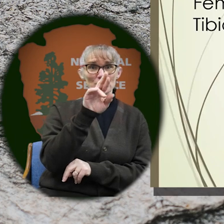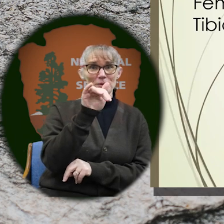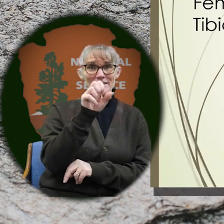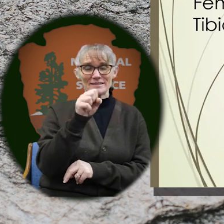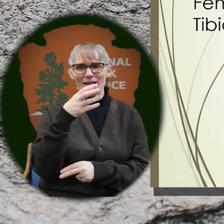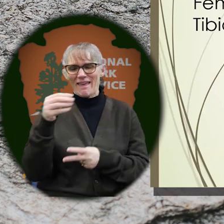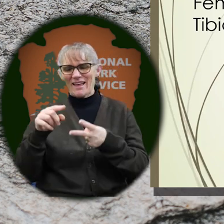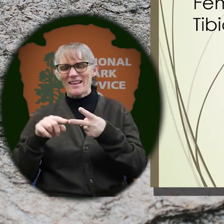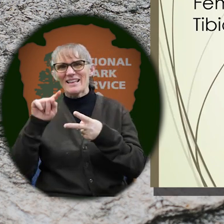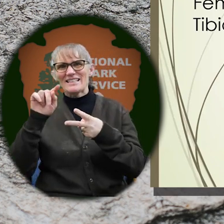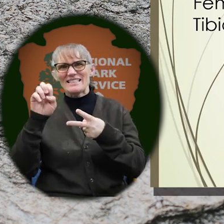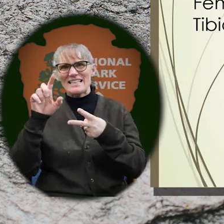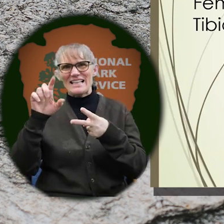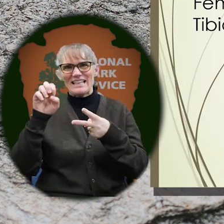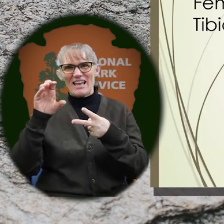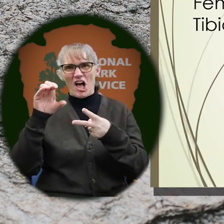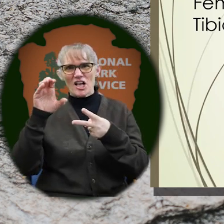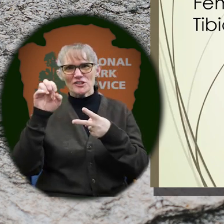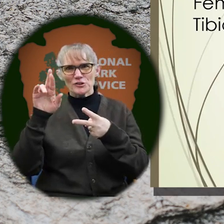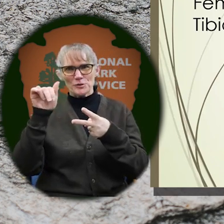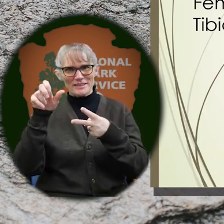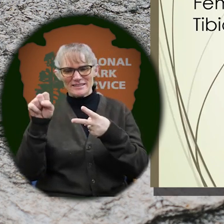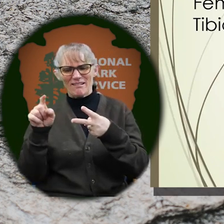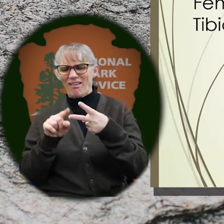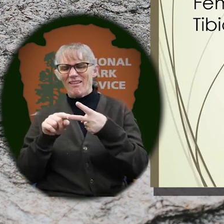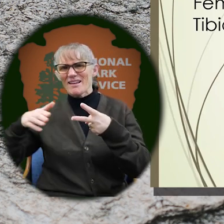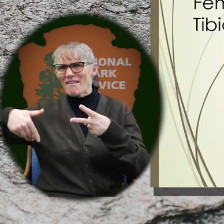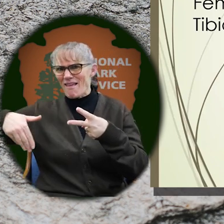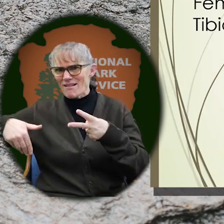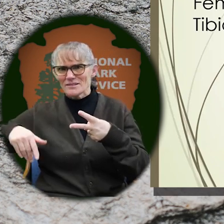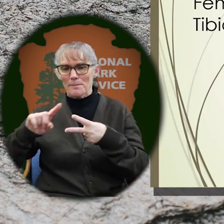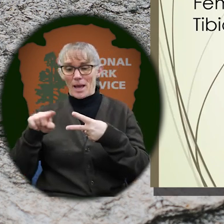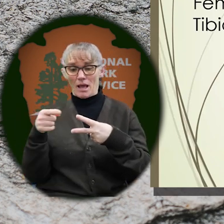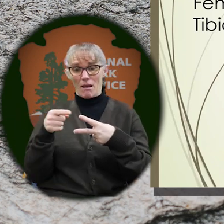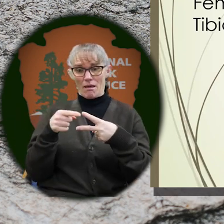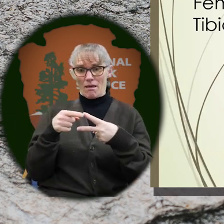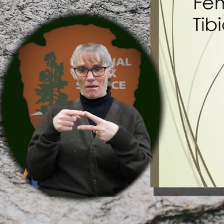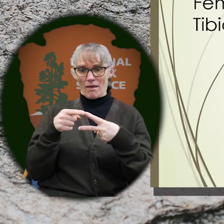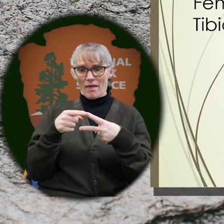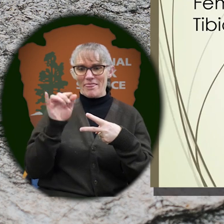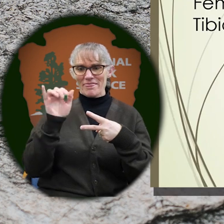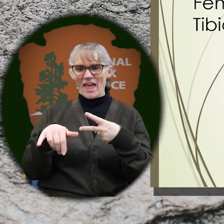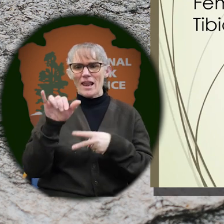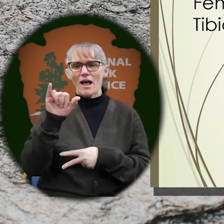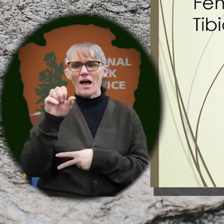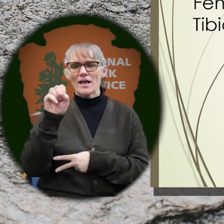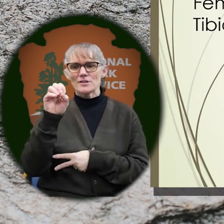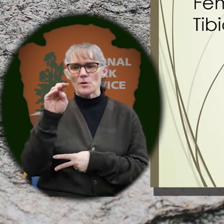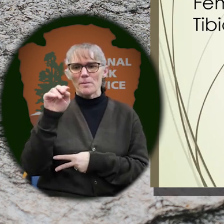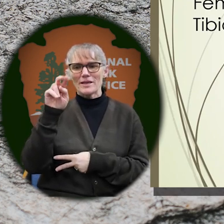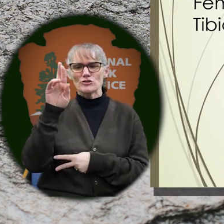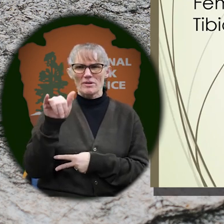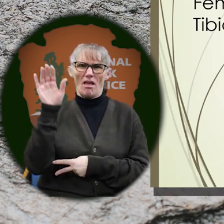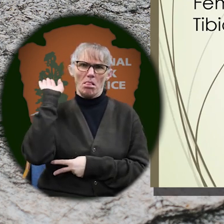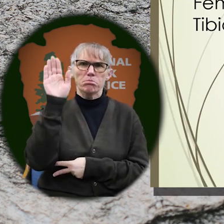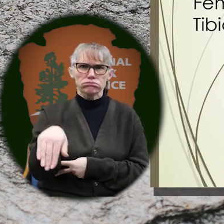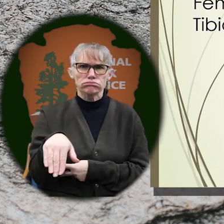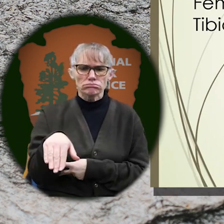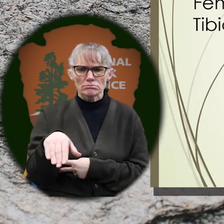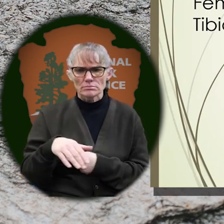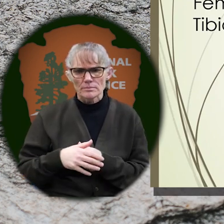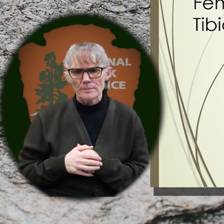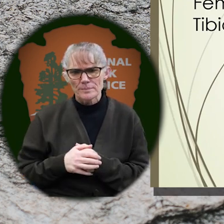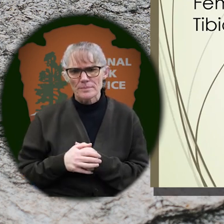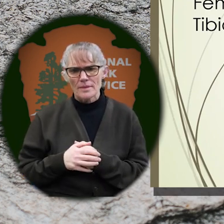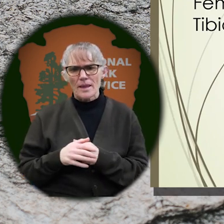growth. So far, I have not done the teleoceros growth, but amongst the rhinoceros growth, it shows isometry across the board,